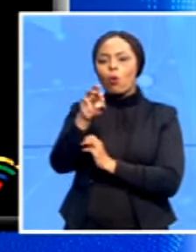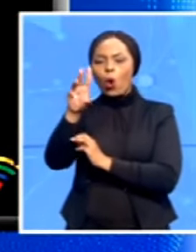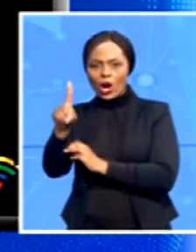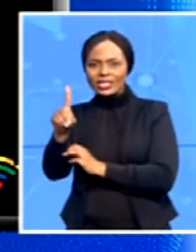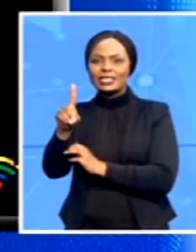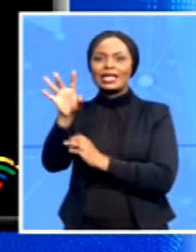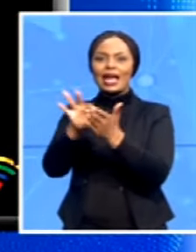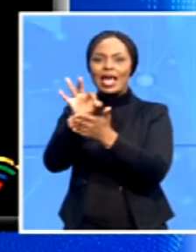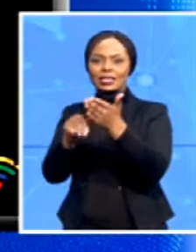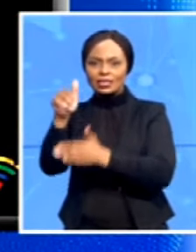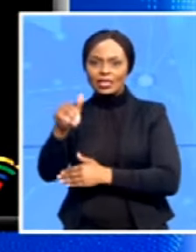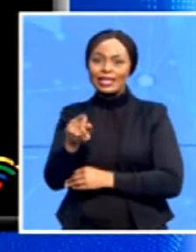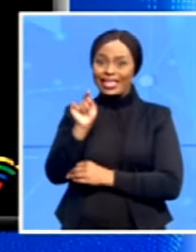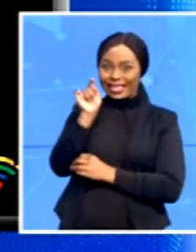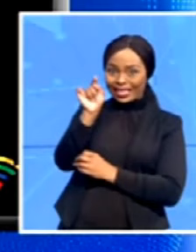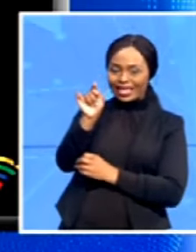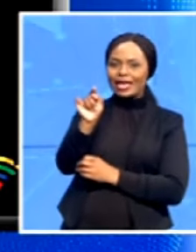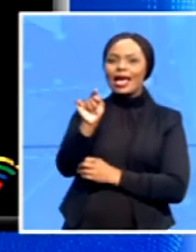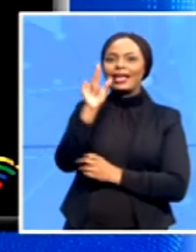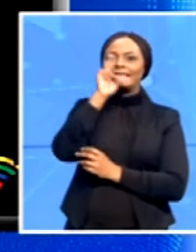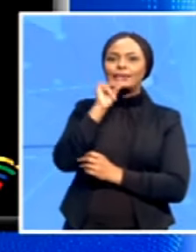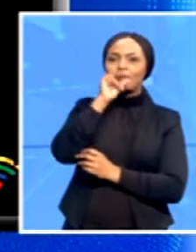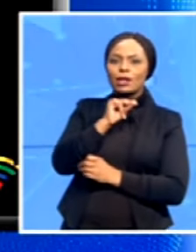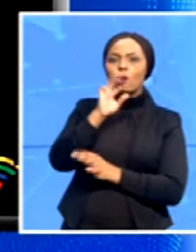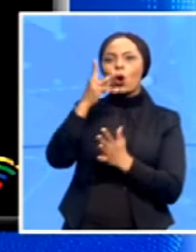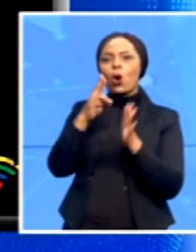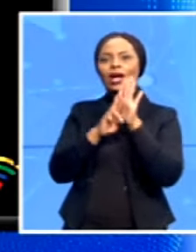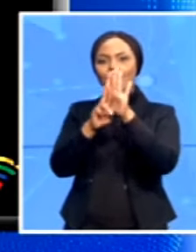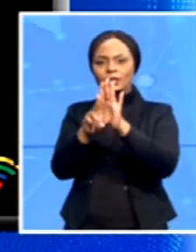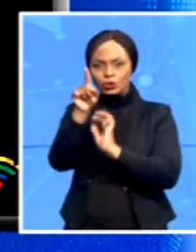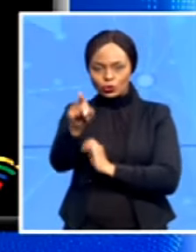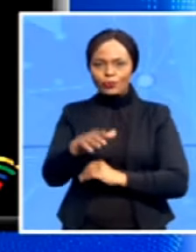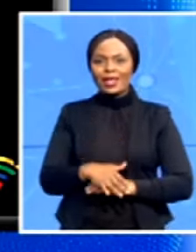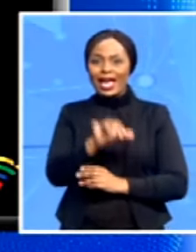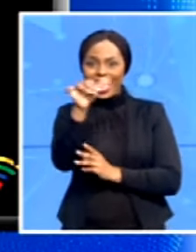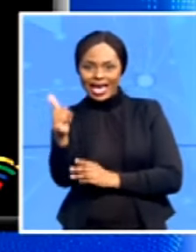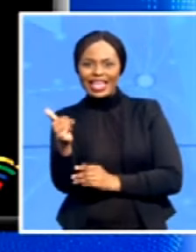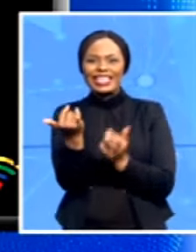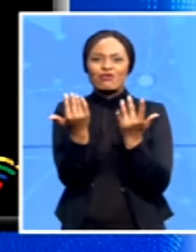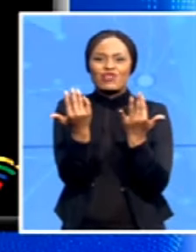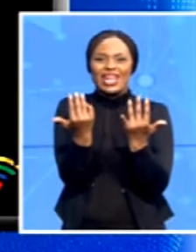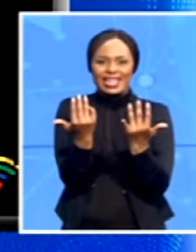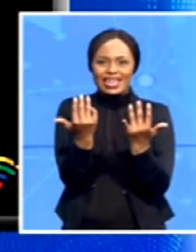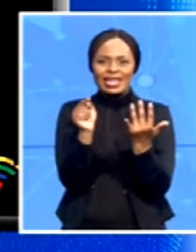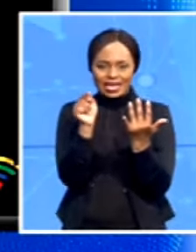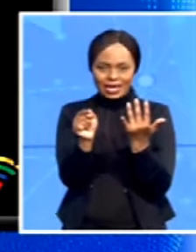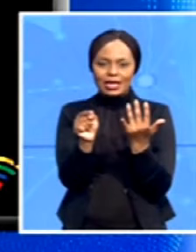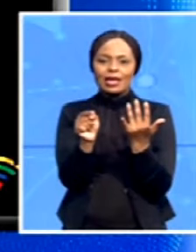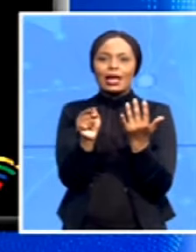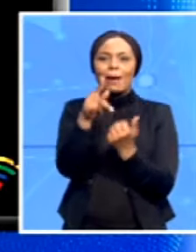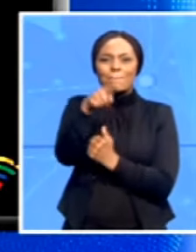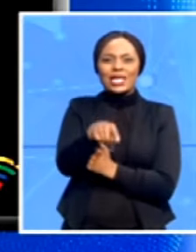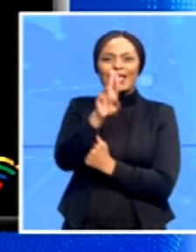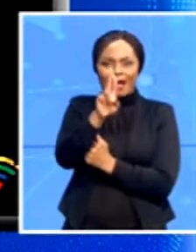speak or act for you. Then the other one, which is the green ballot, that is the PR ballot and the vote for